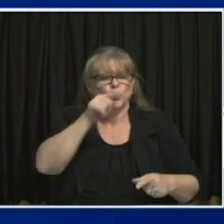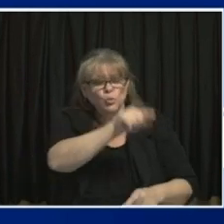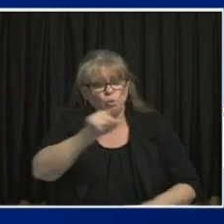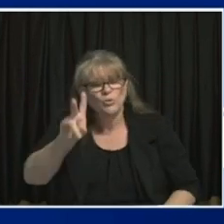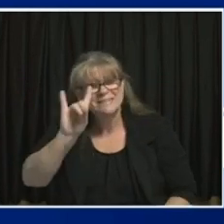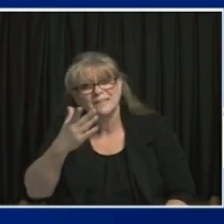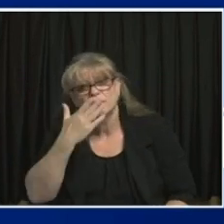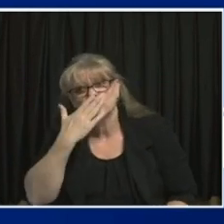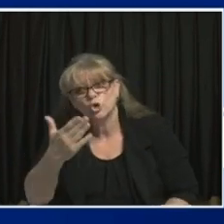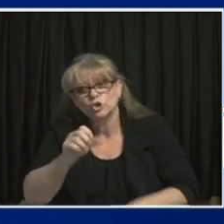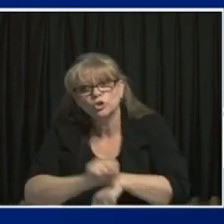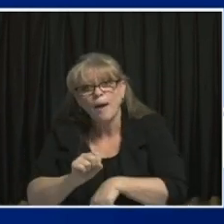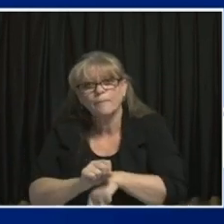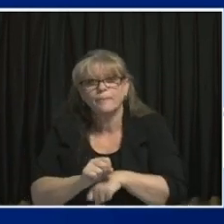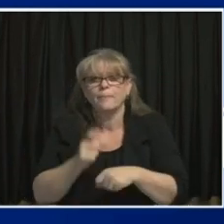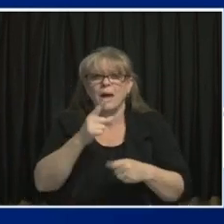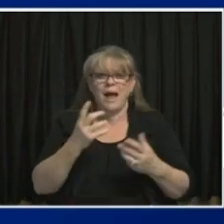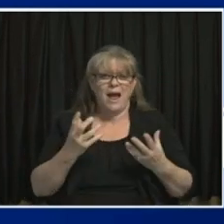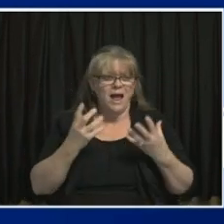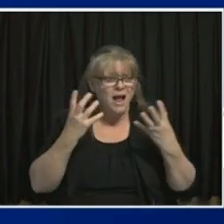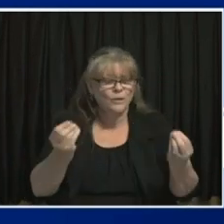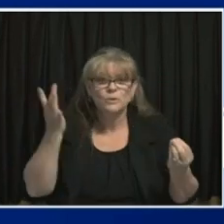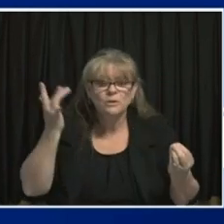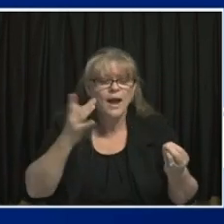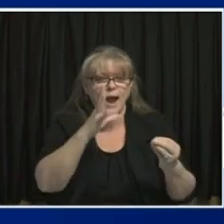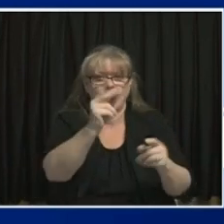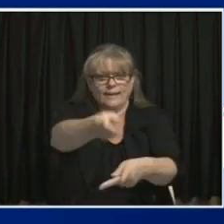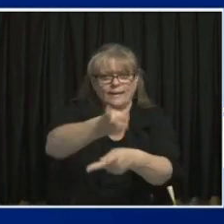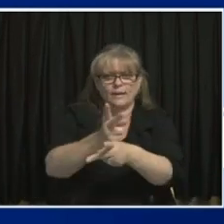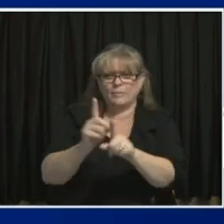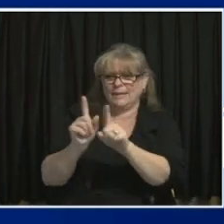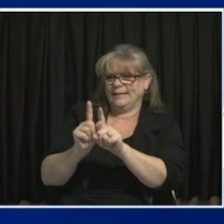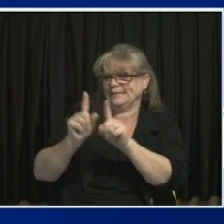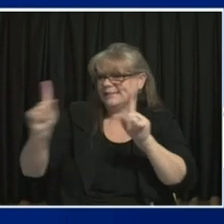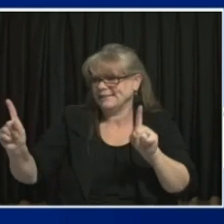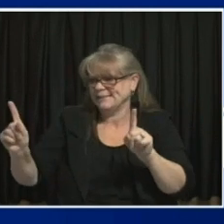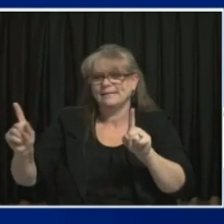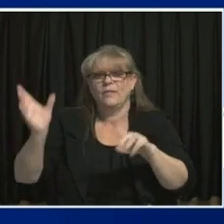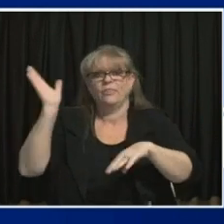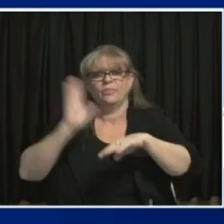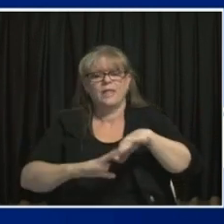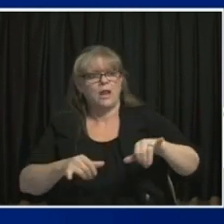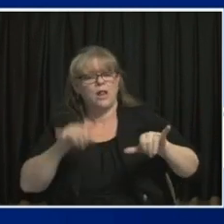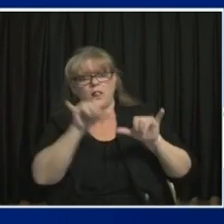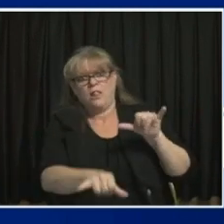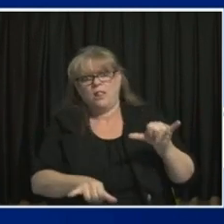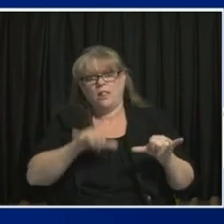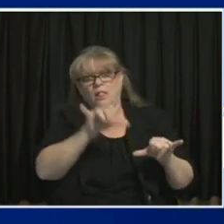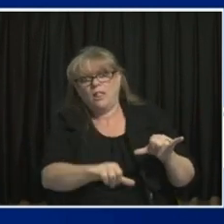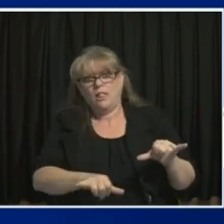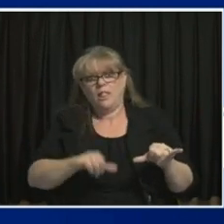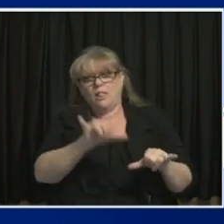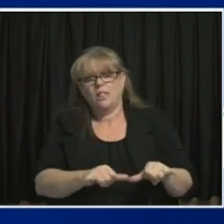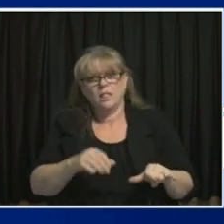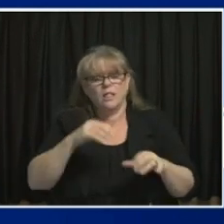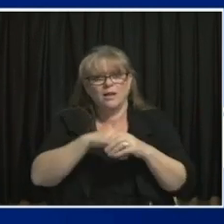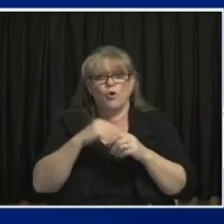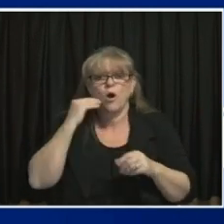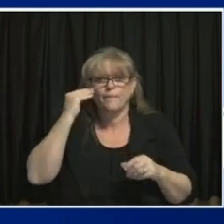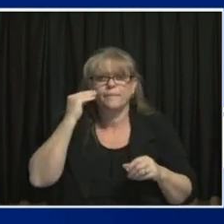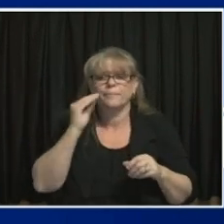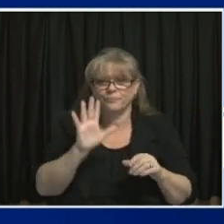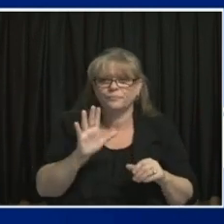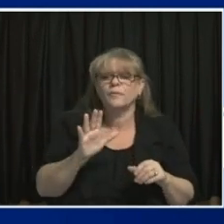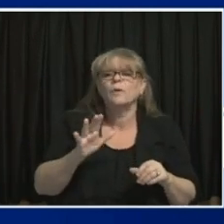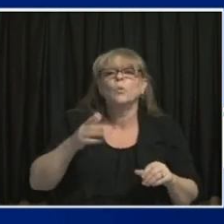limited areas that are inside municipalities or inside counties. We know that the outdoors are a big part of our way of life in Colorado,